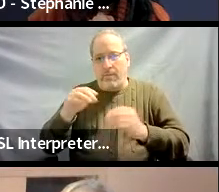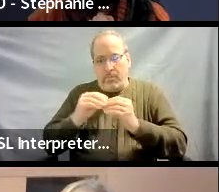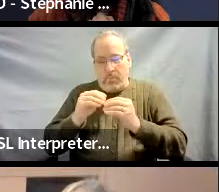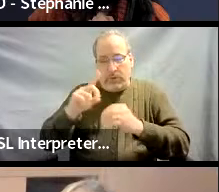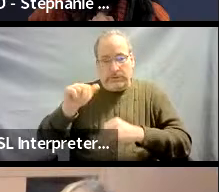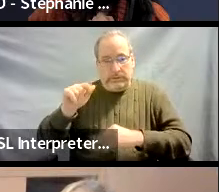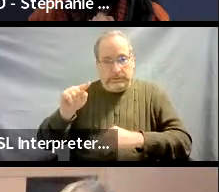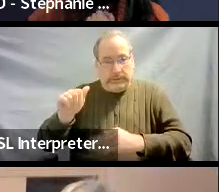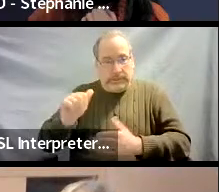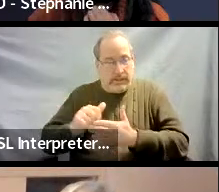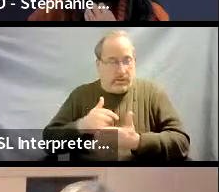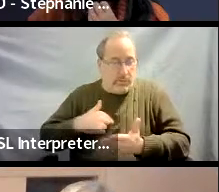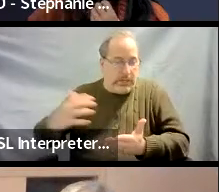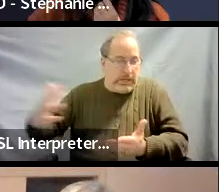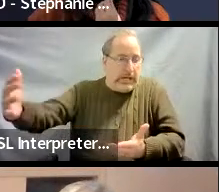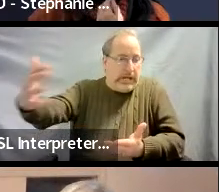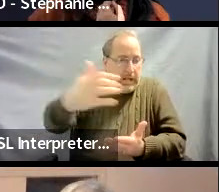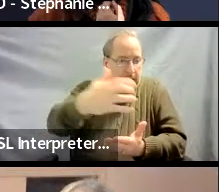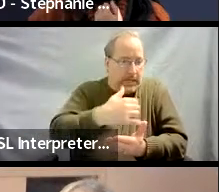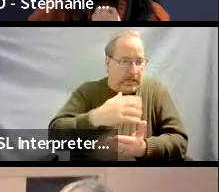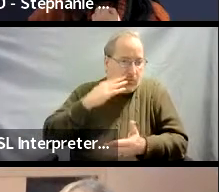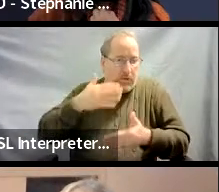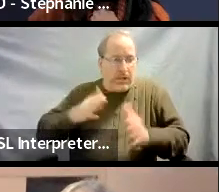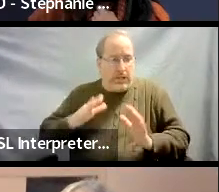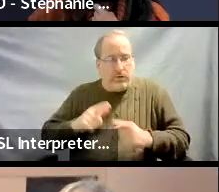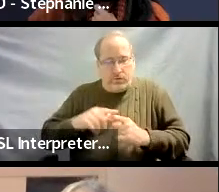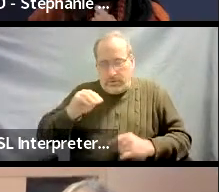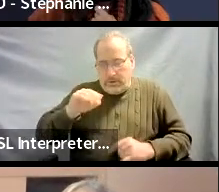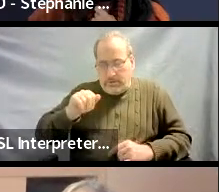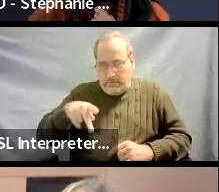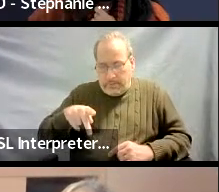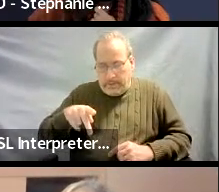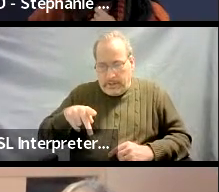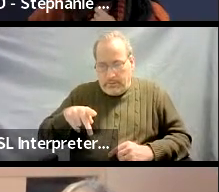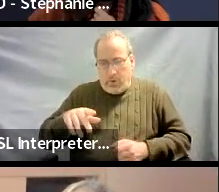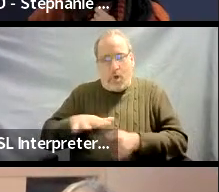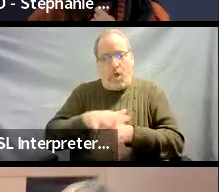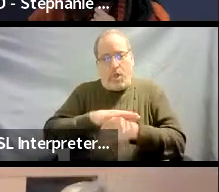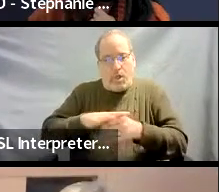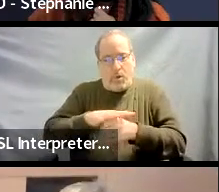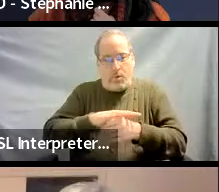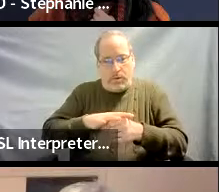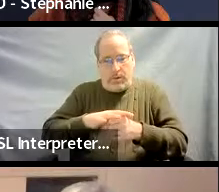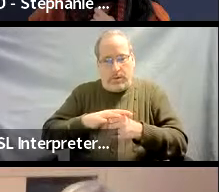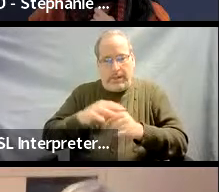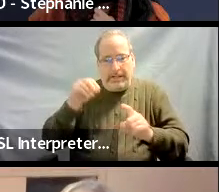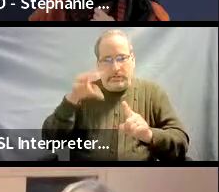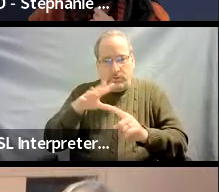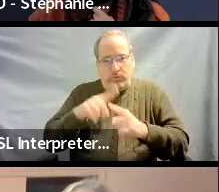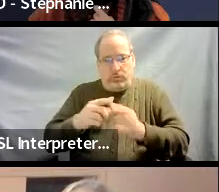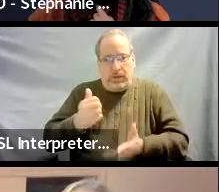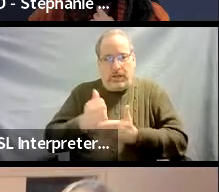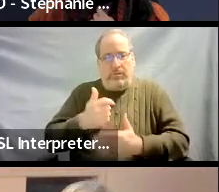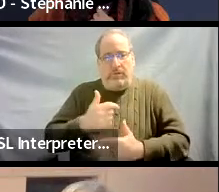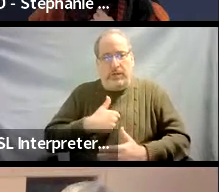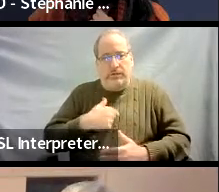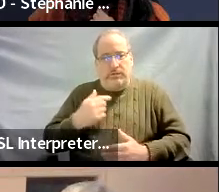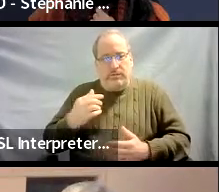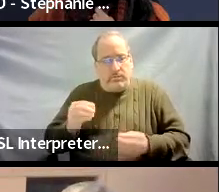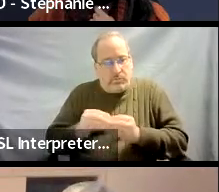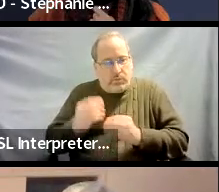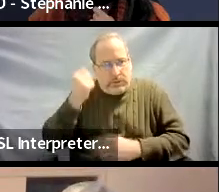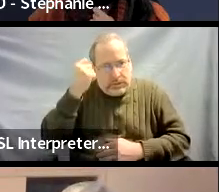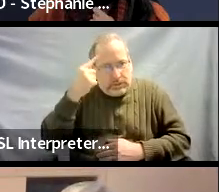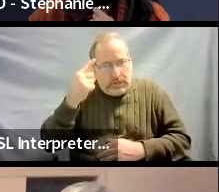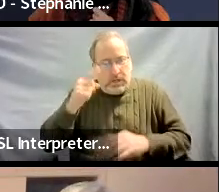collecting will allow us to map hyperlocal exposures that can help to increase our understanding of